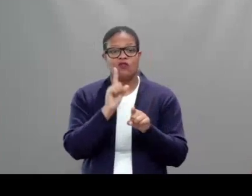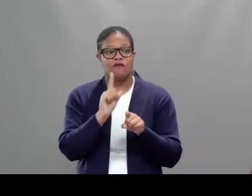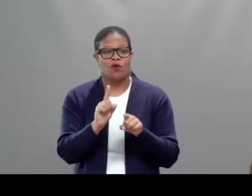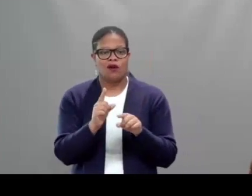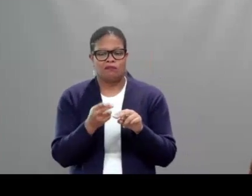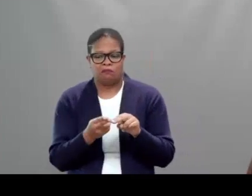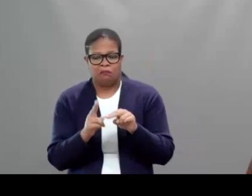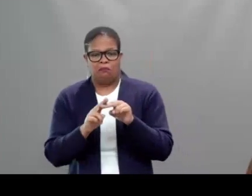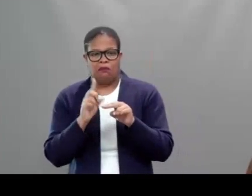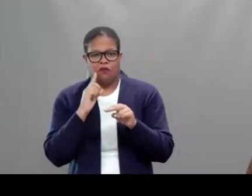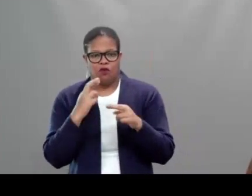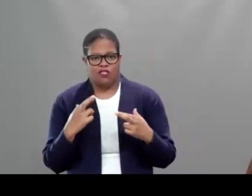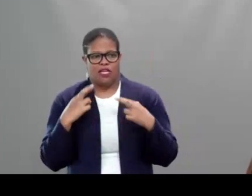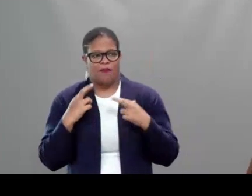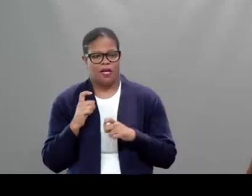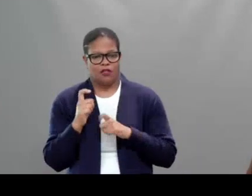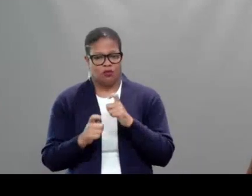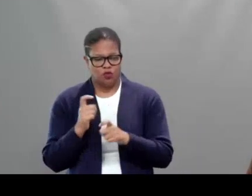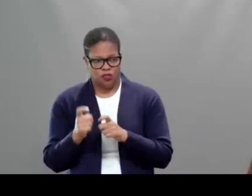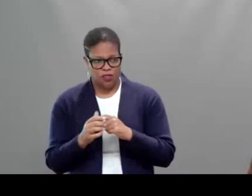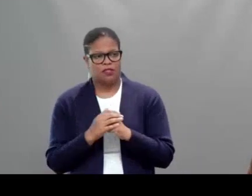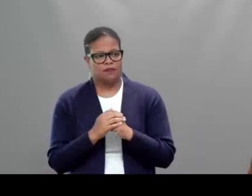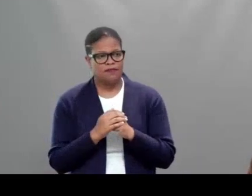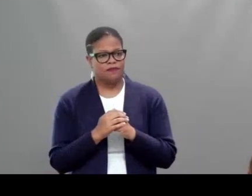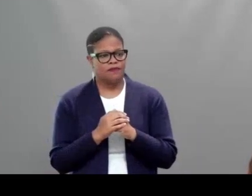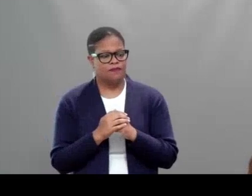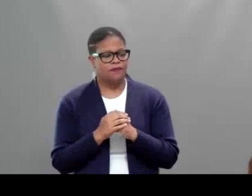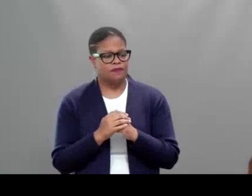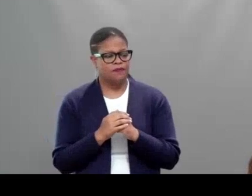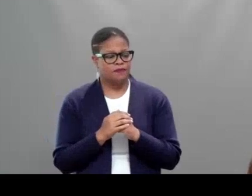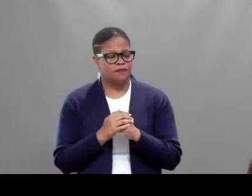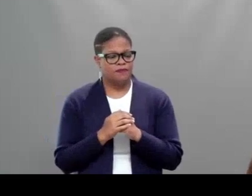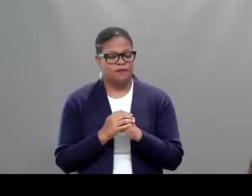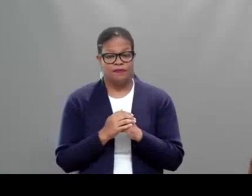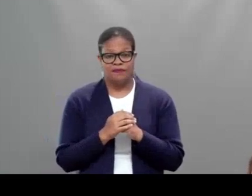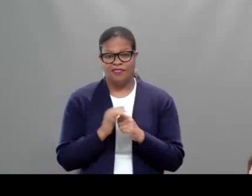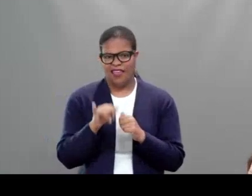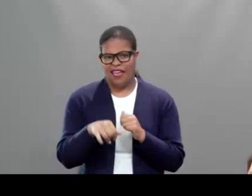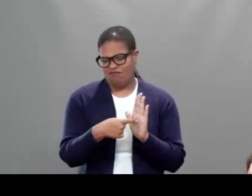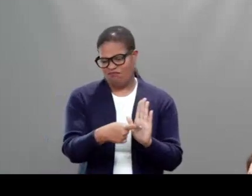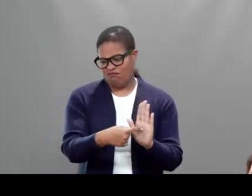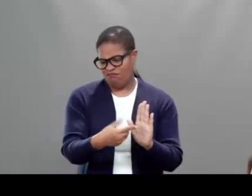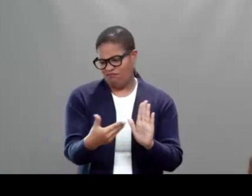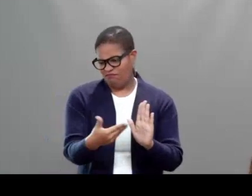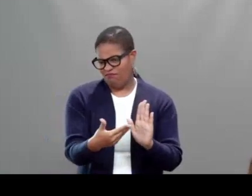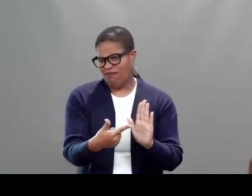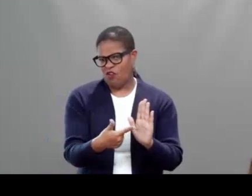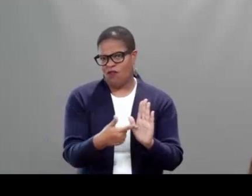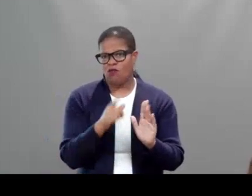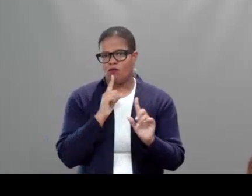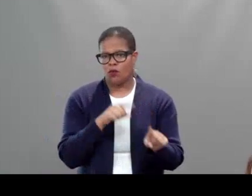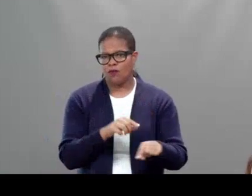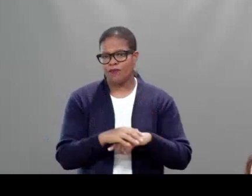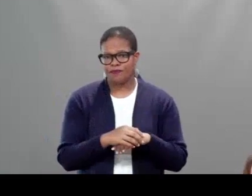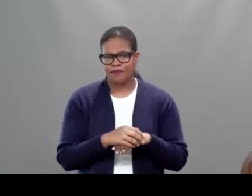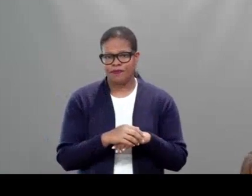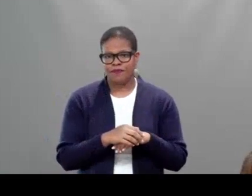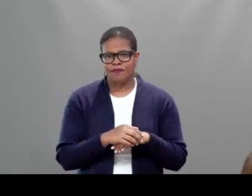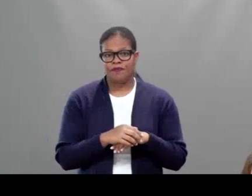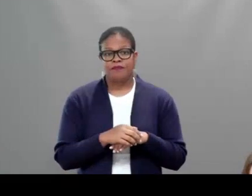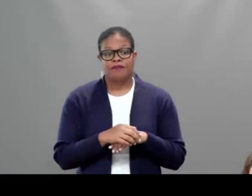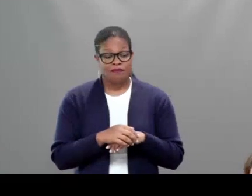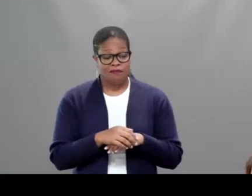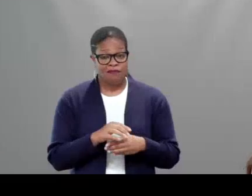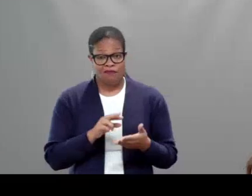small increase in retirement contributions. Okay. And that is reflected here in this report. What is